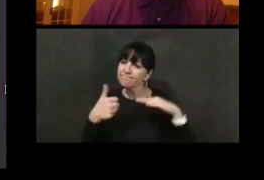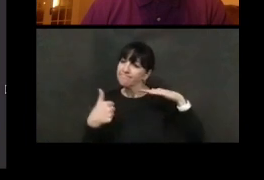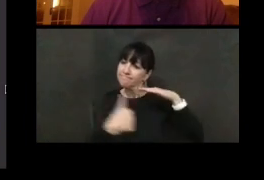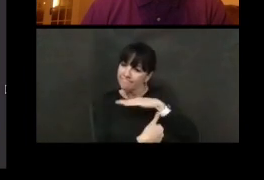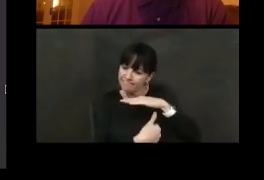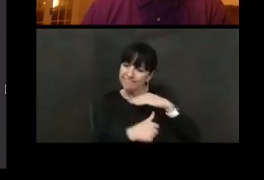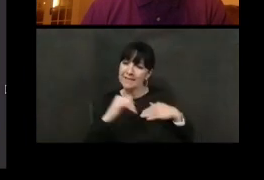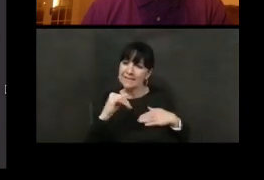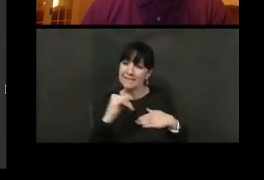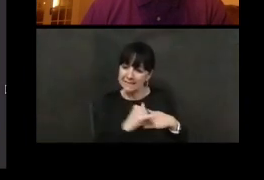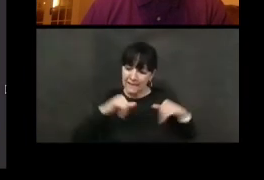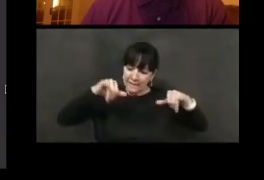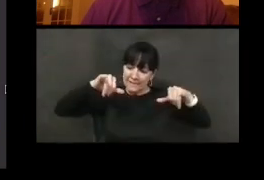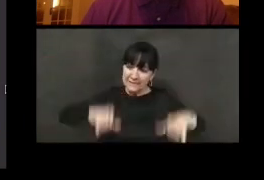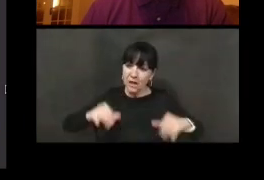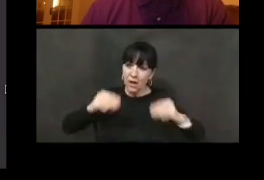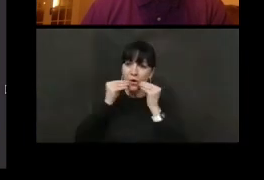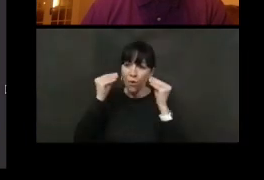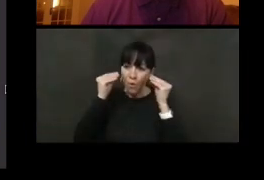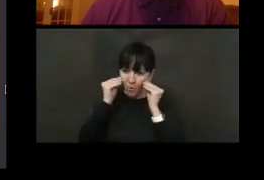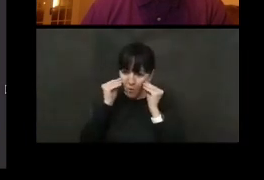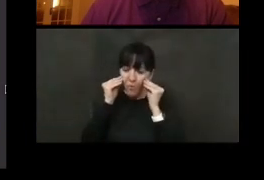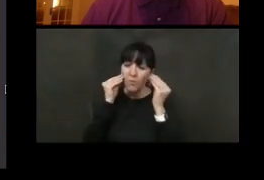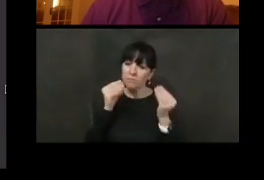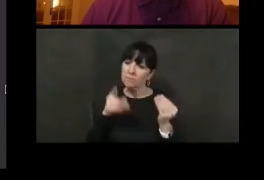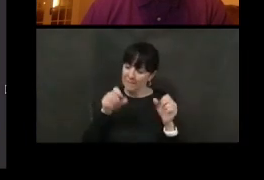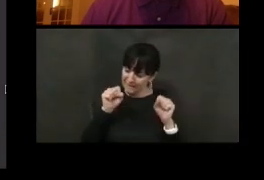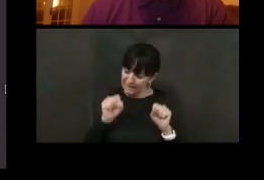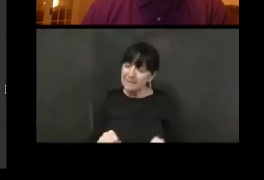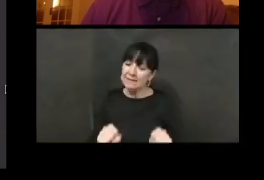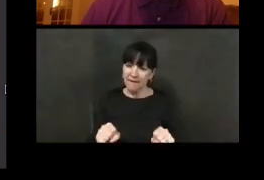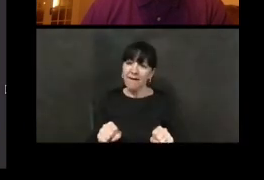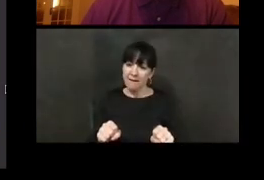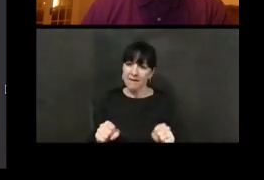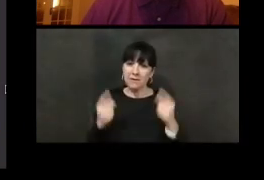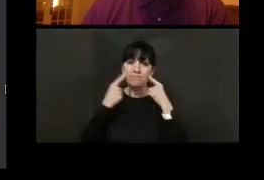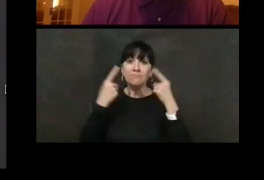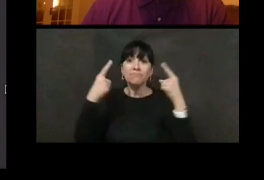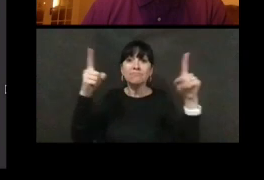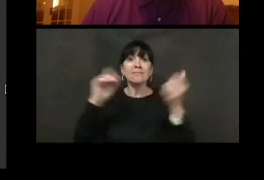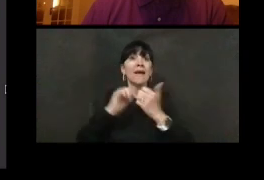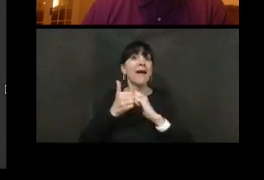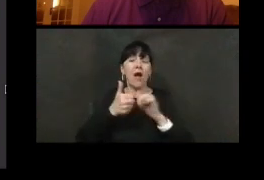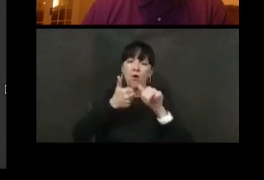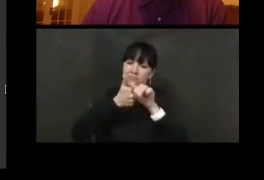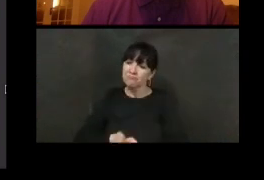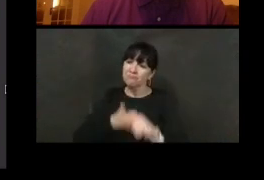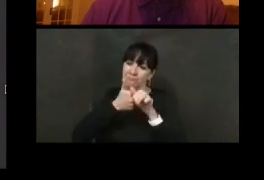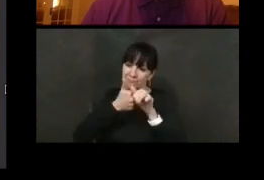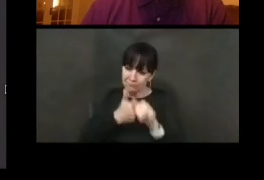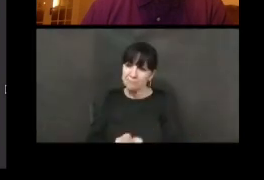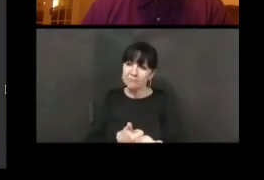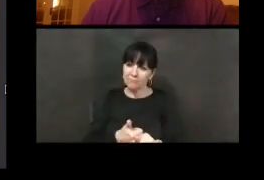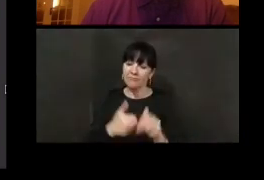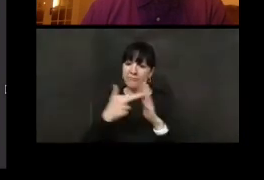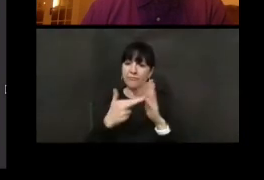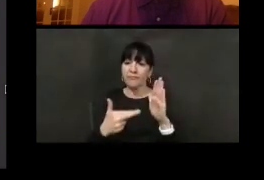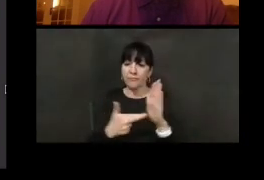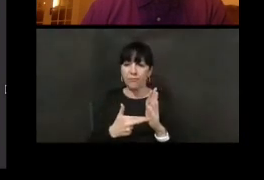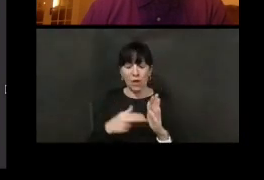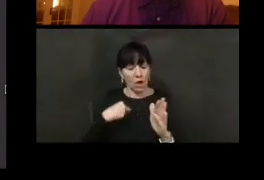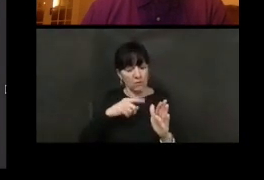and together we will be able to move forward. And as indicated this evening, there will be, I'm sure in the near future,